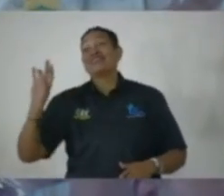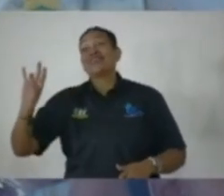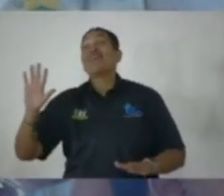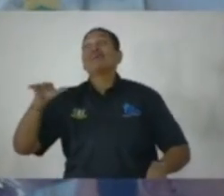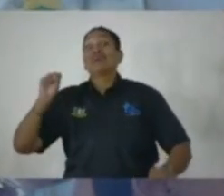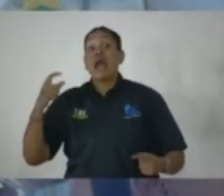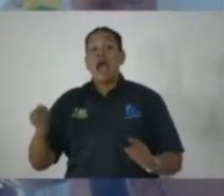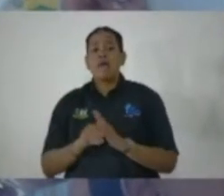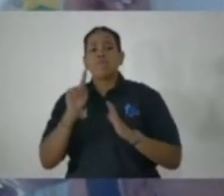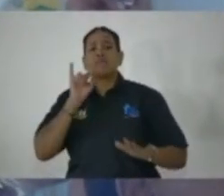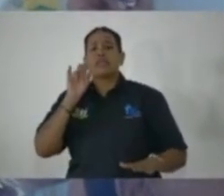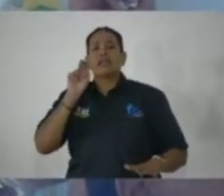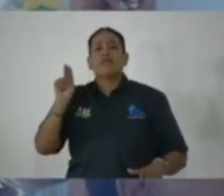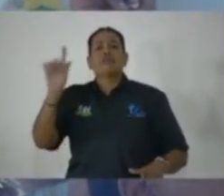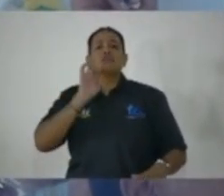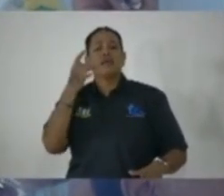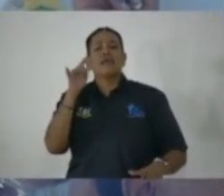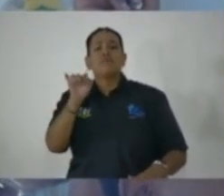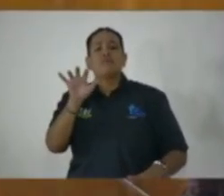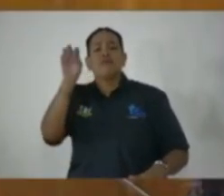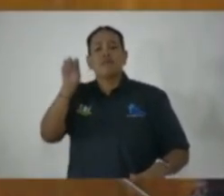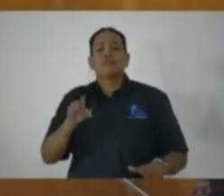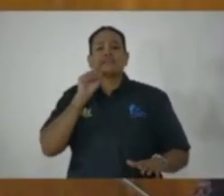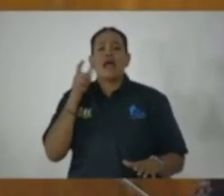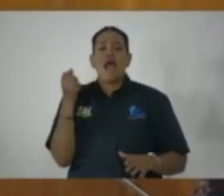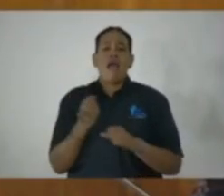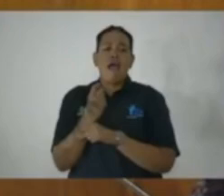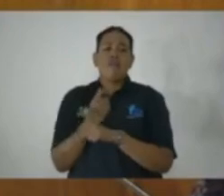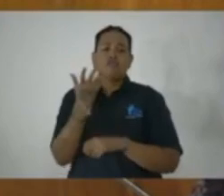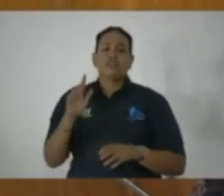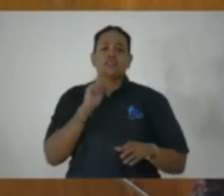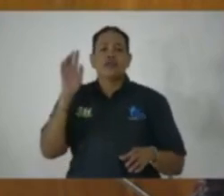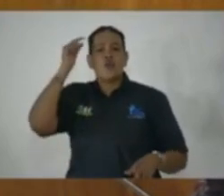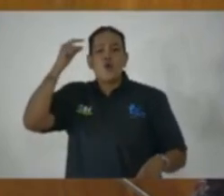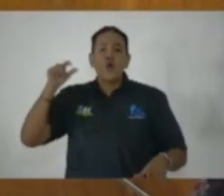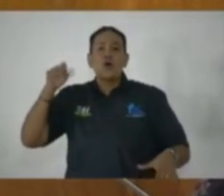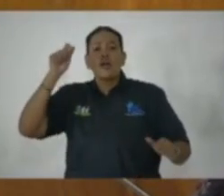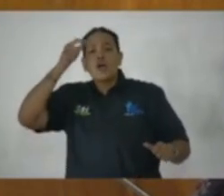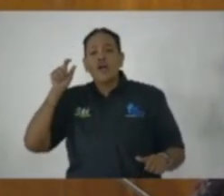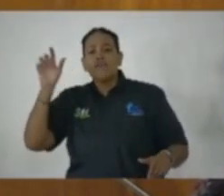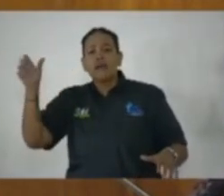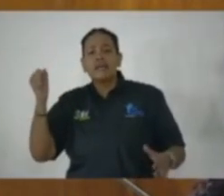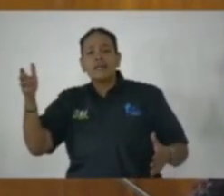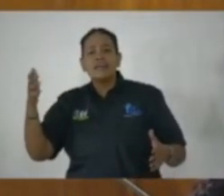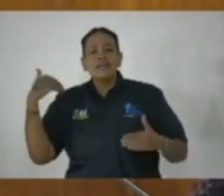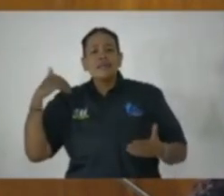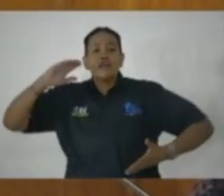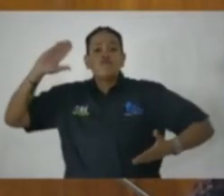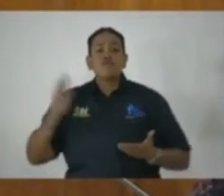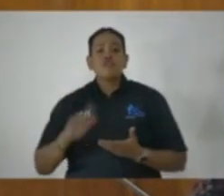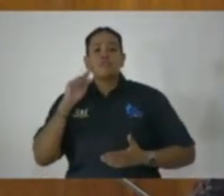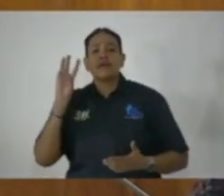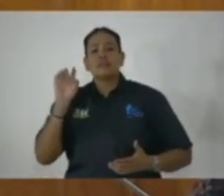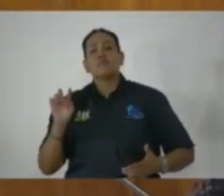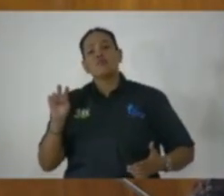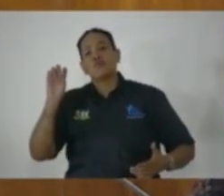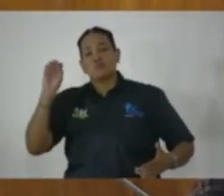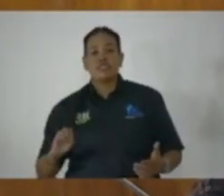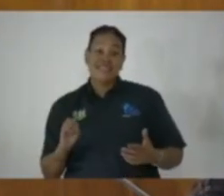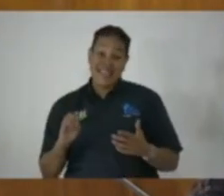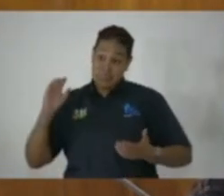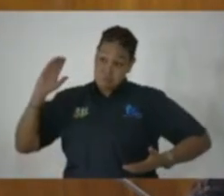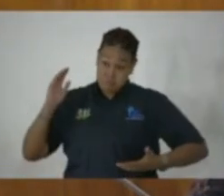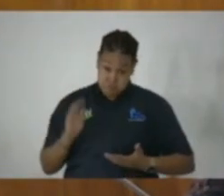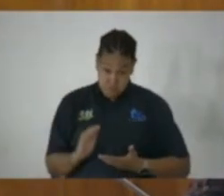2002-2007, the inflation was 18.5% on average. The Bruce Golding government received the baton and reduced it by 6.2 percentage